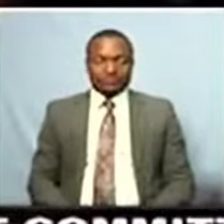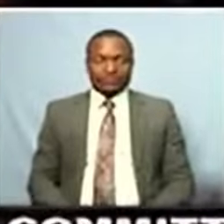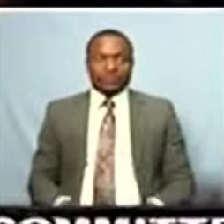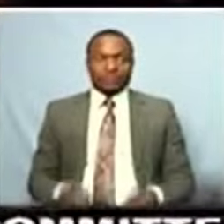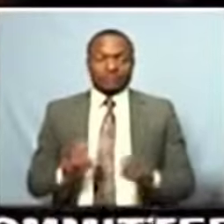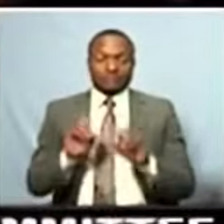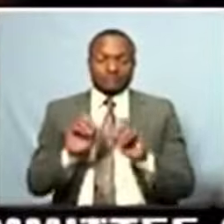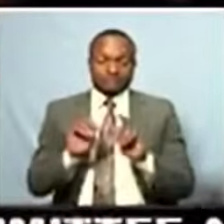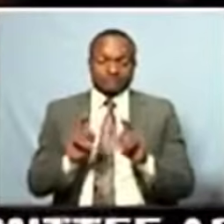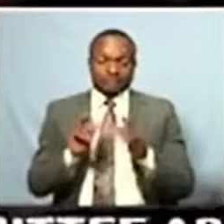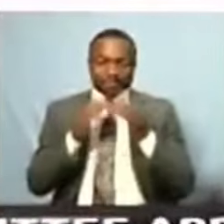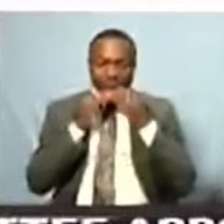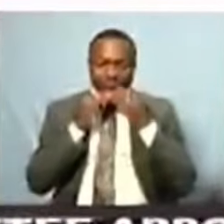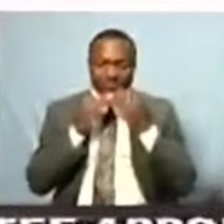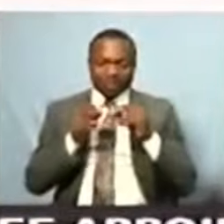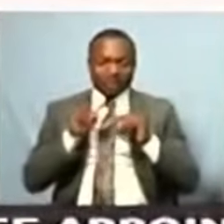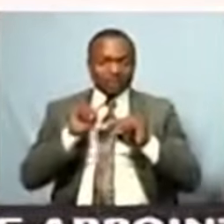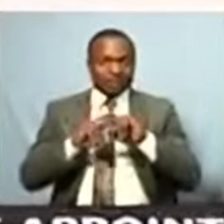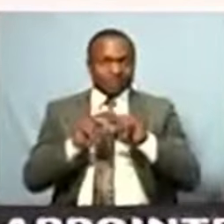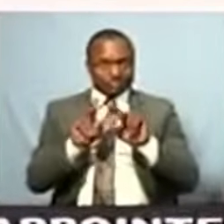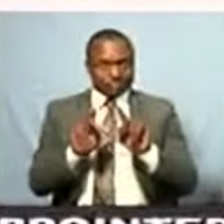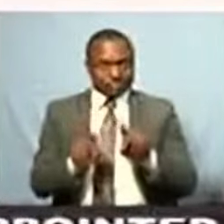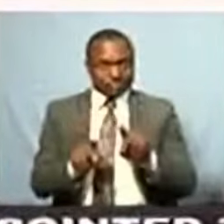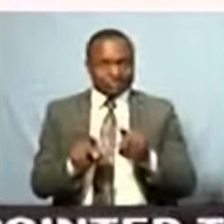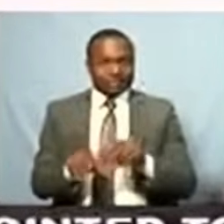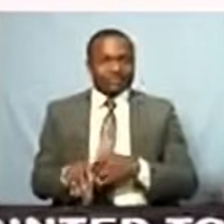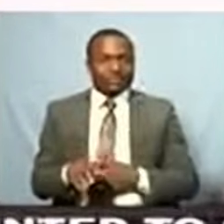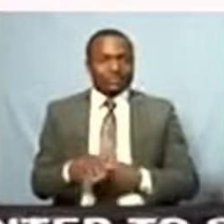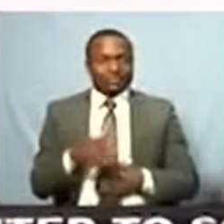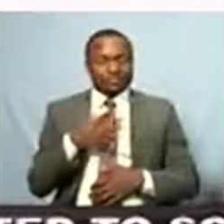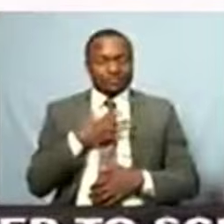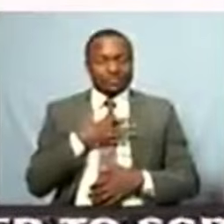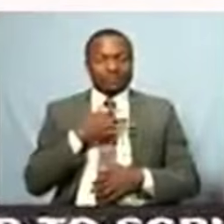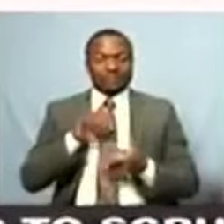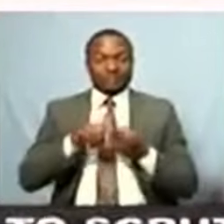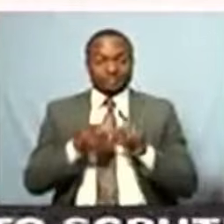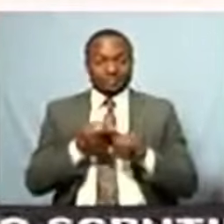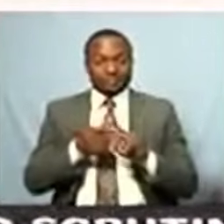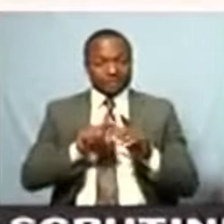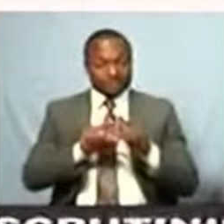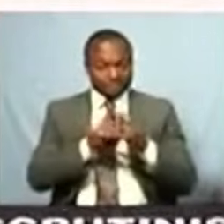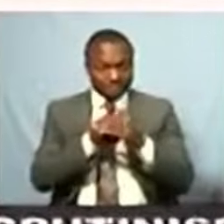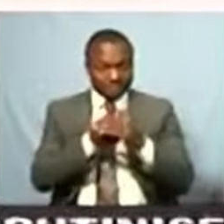Okay. Thank you very much, Chair. I think my colleague will start